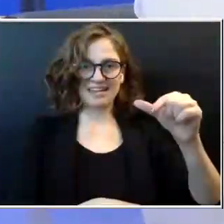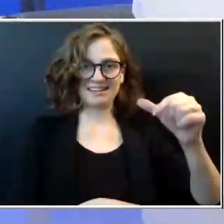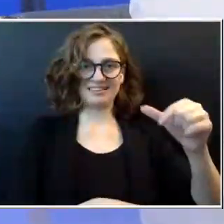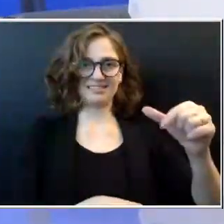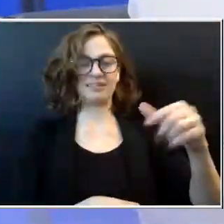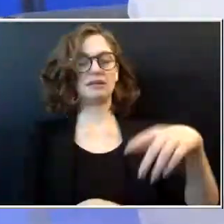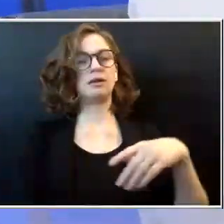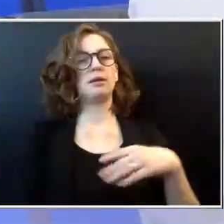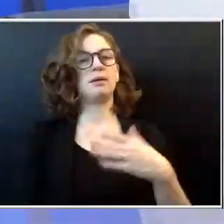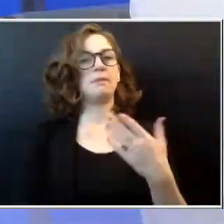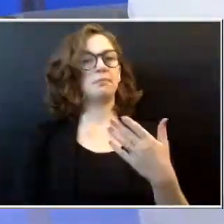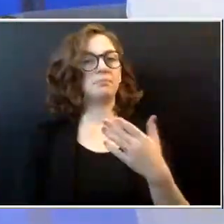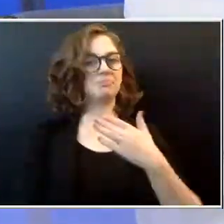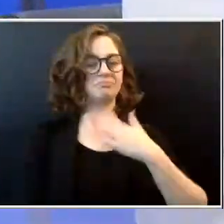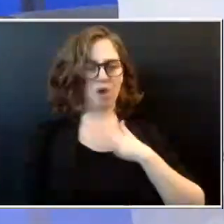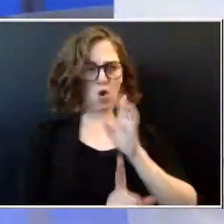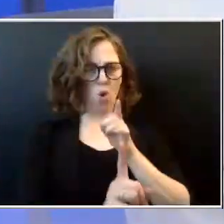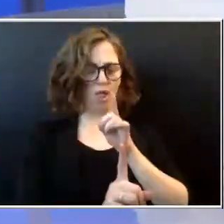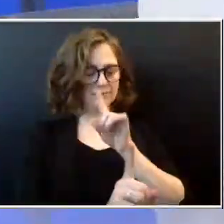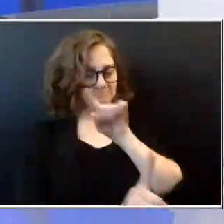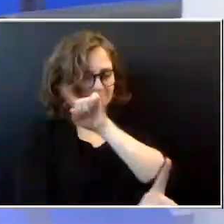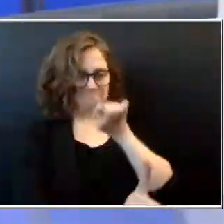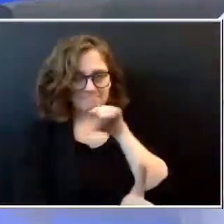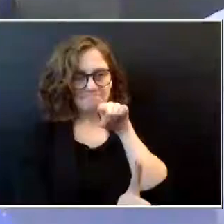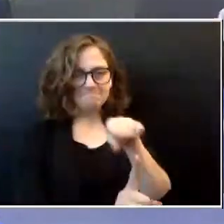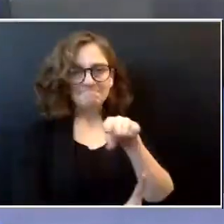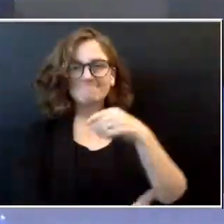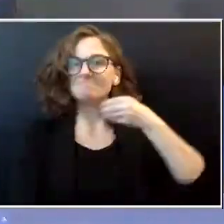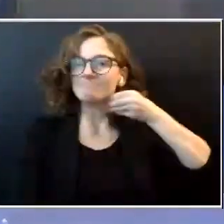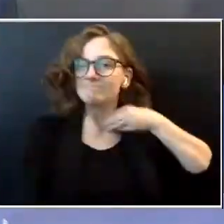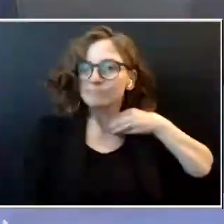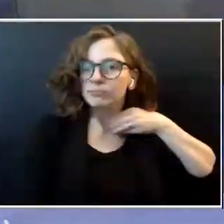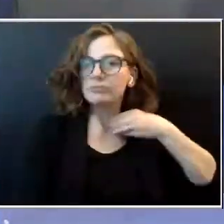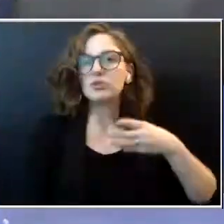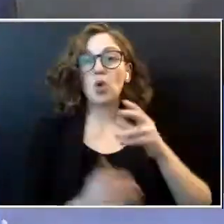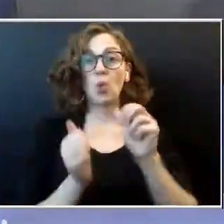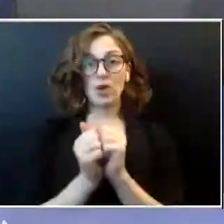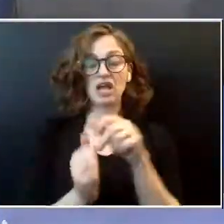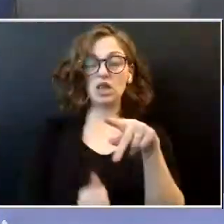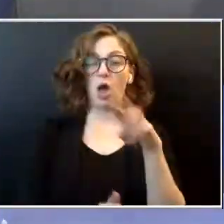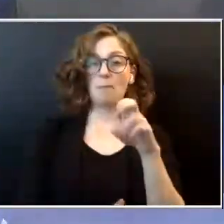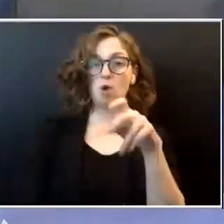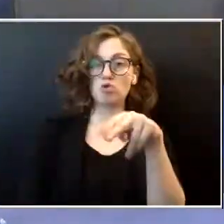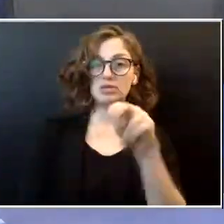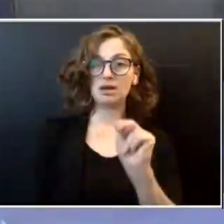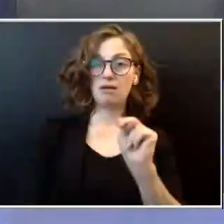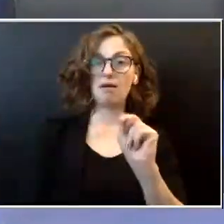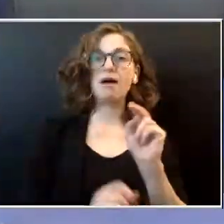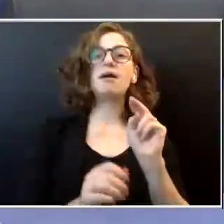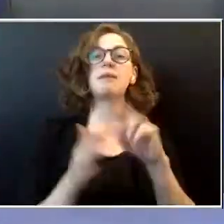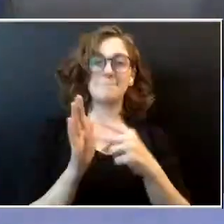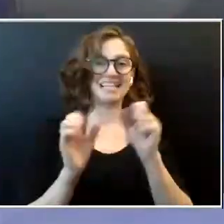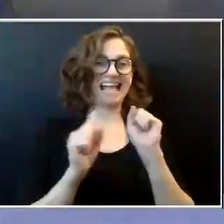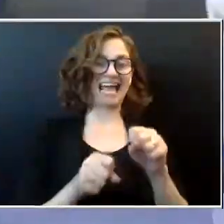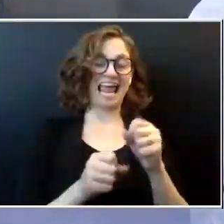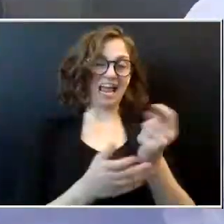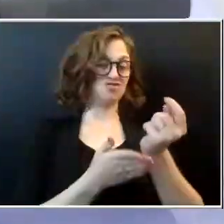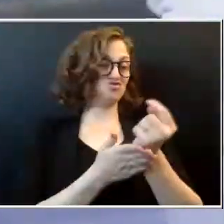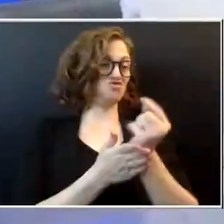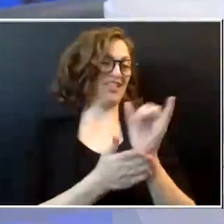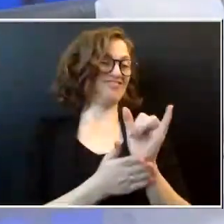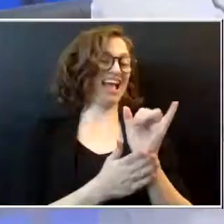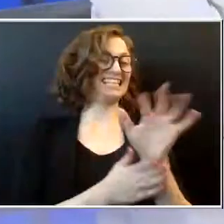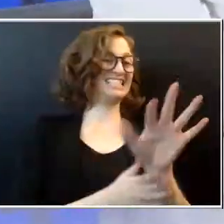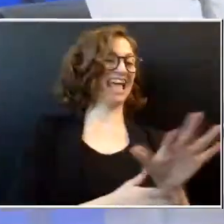it's to target this. With proton, I can not only treat this side, but I can spare much of the